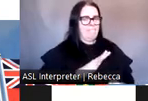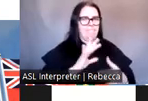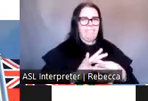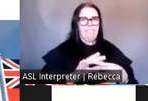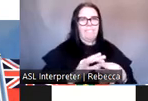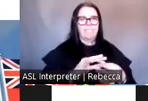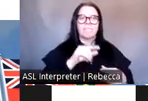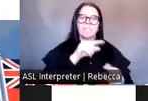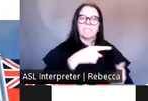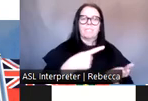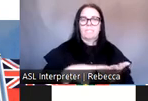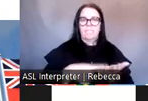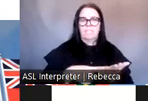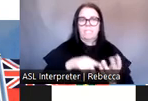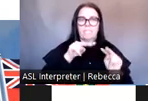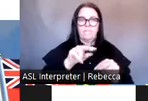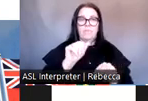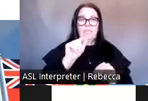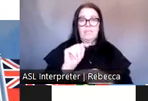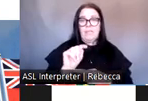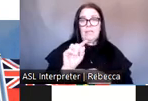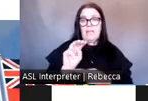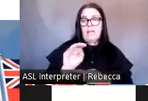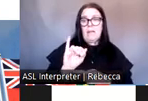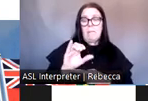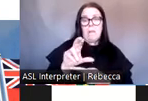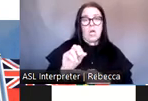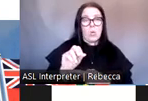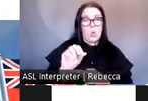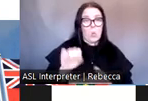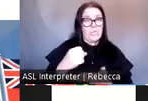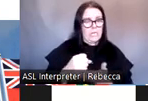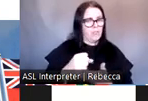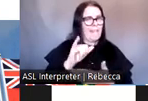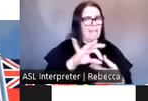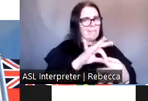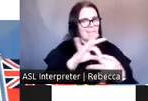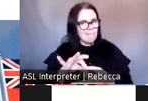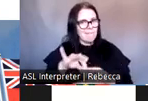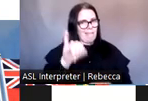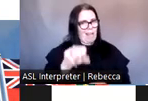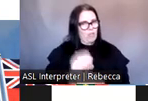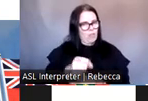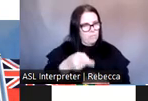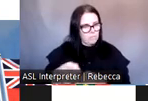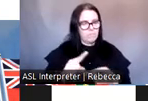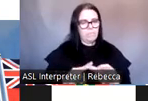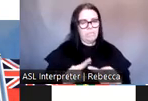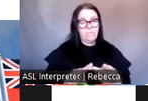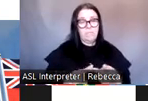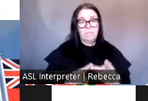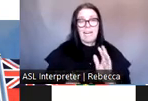the features of micro-credentials as directly related to the job being applied for, that they're competency-based and they're